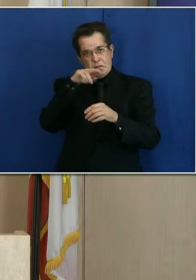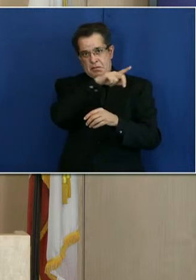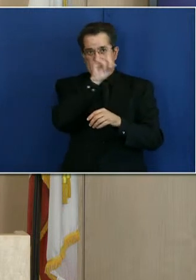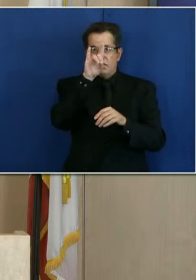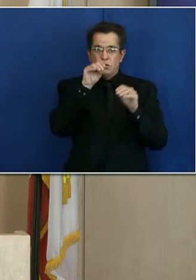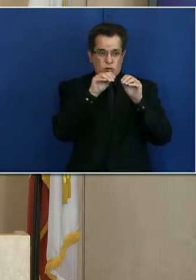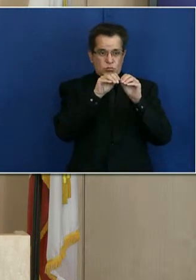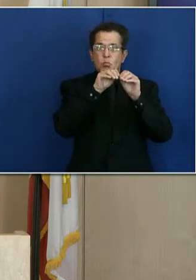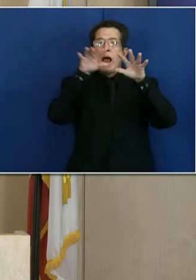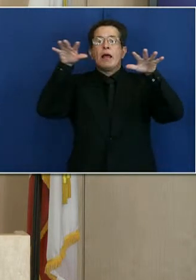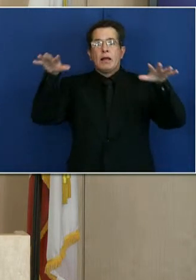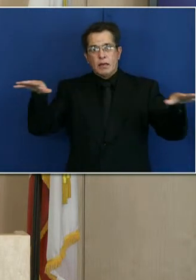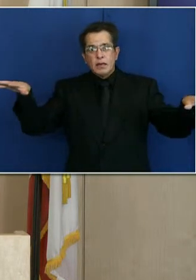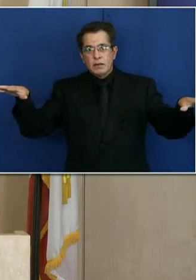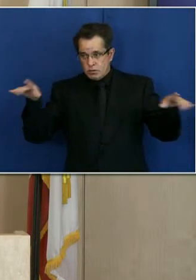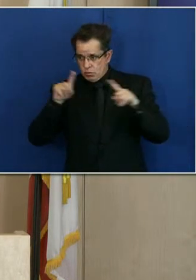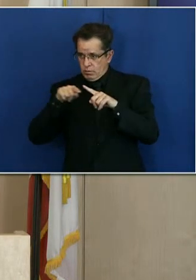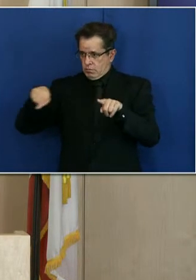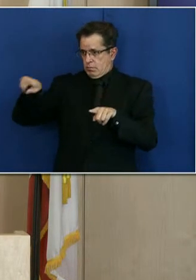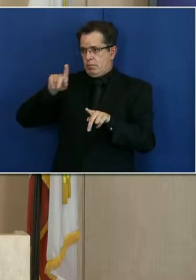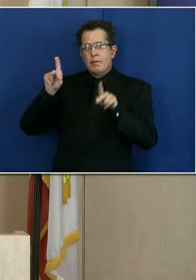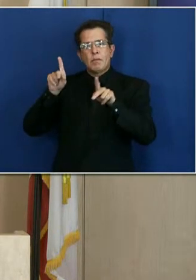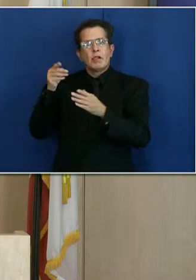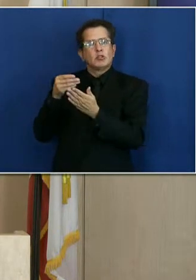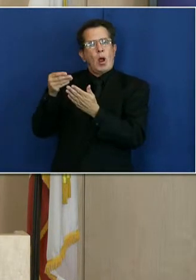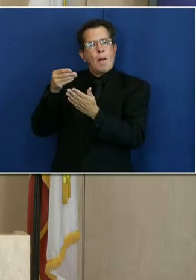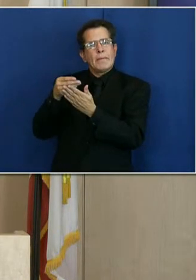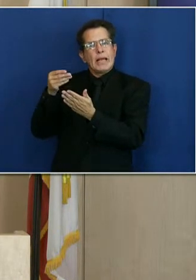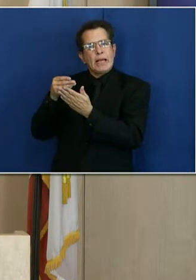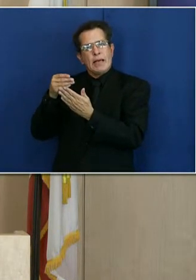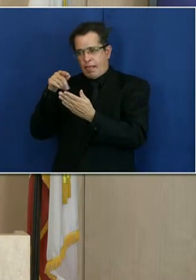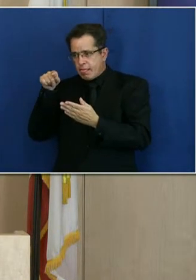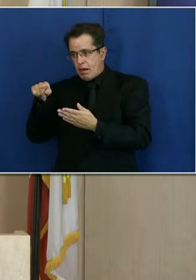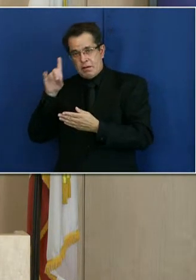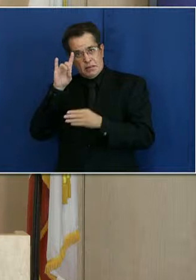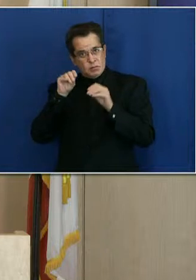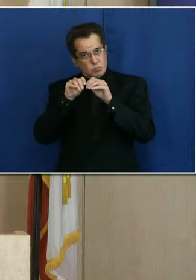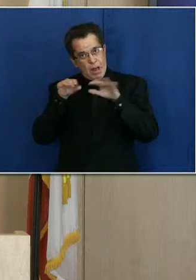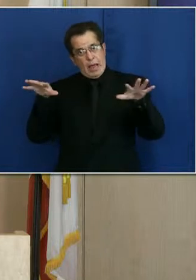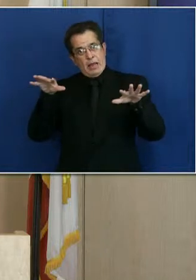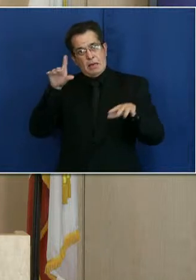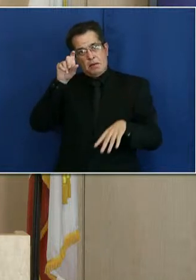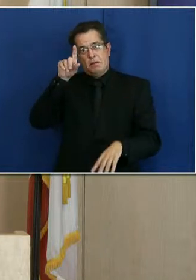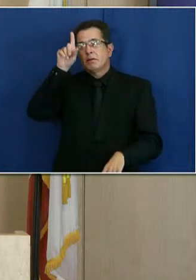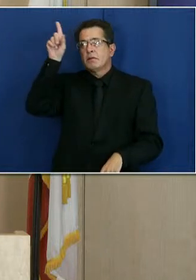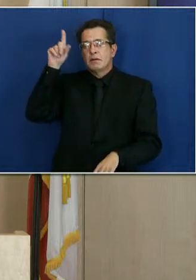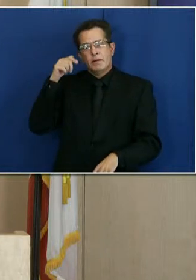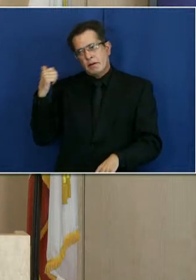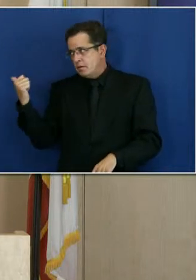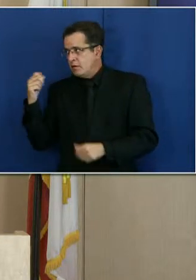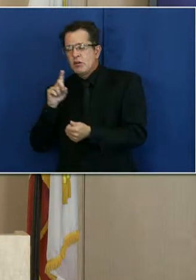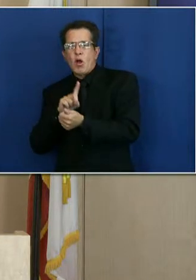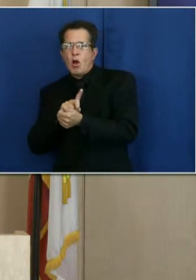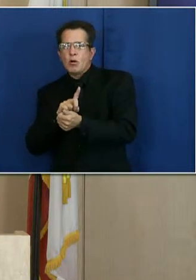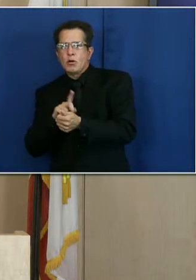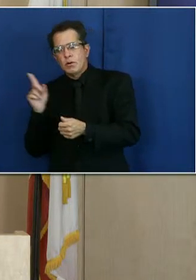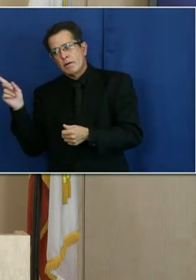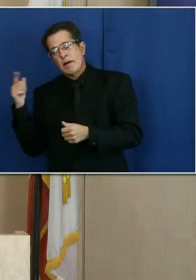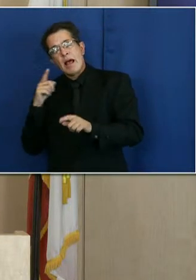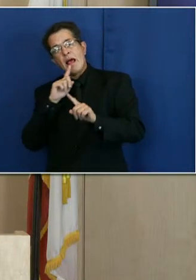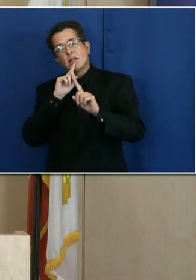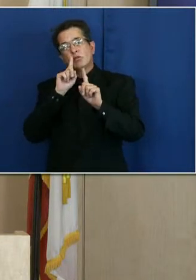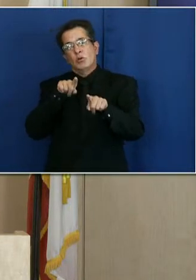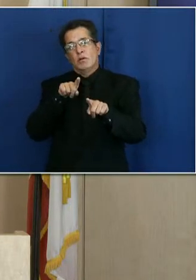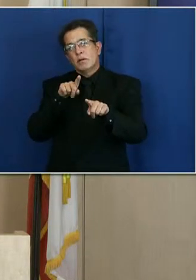like businesses or people shopping in nearby grocery stores around campus? Or well, again, we know that